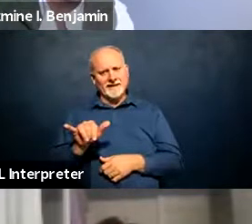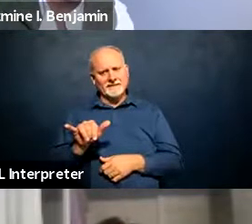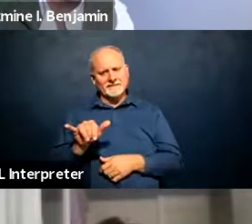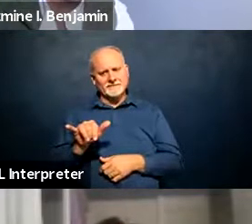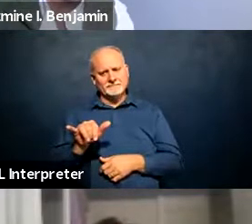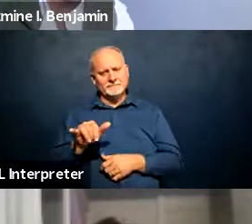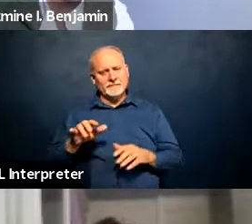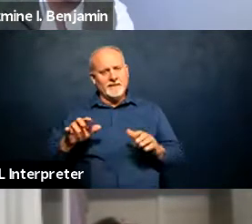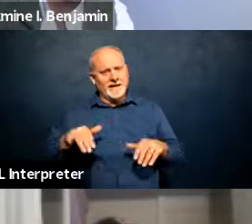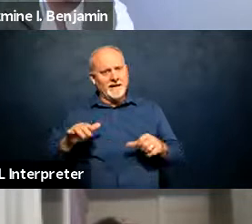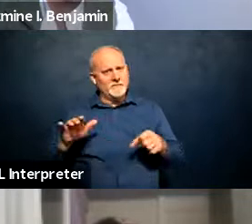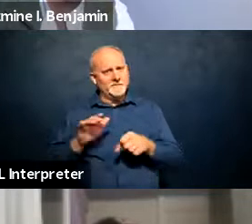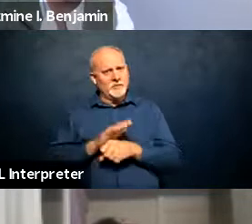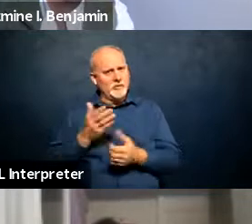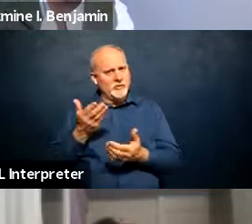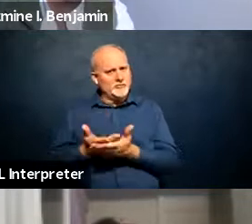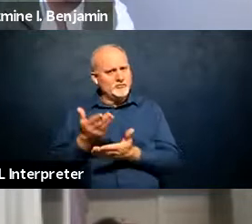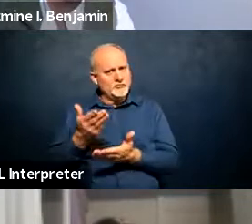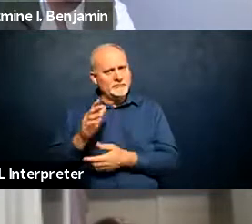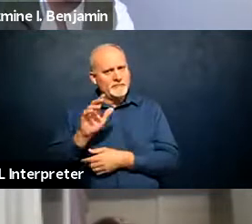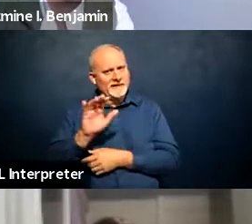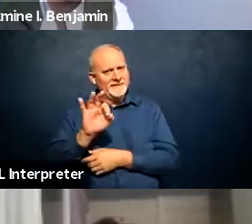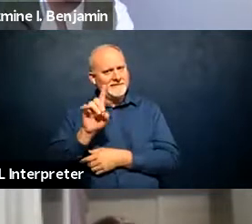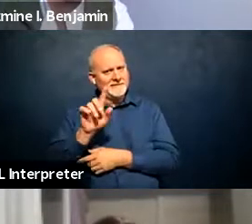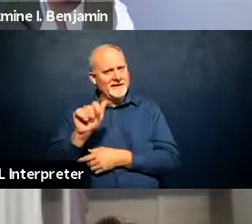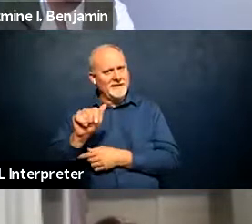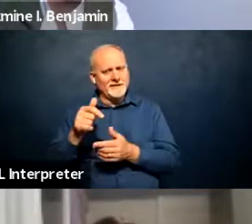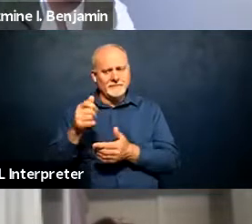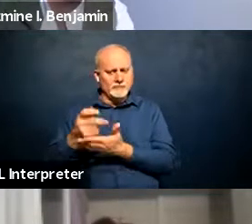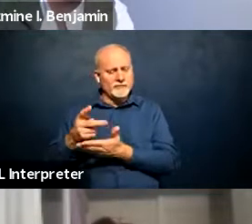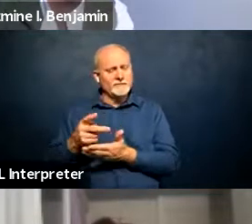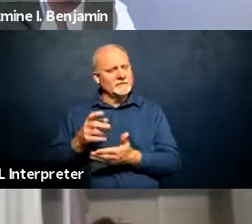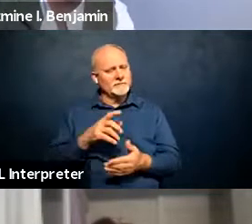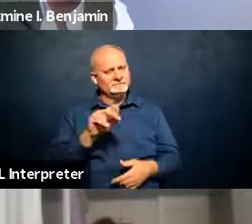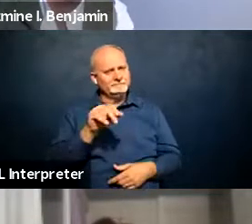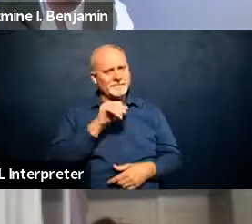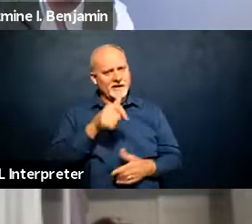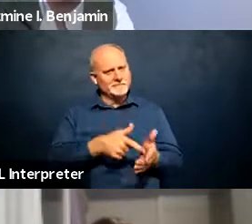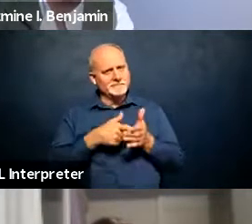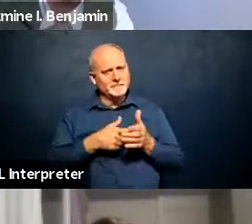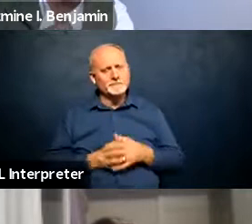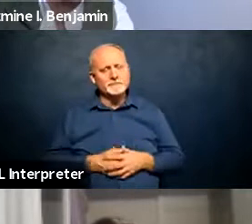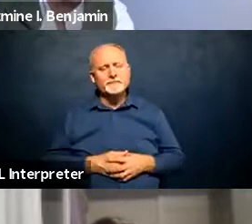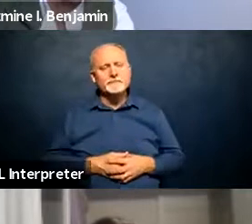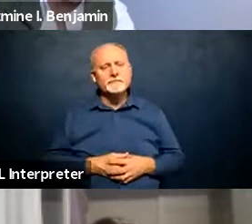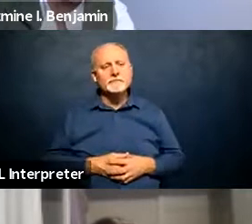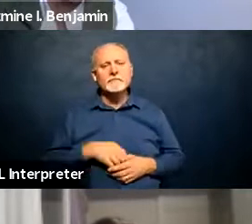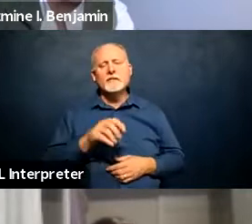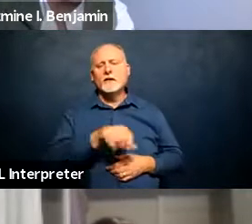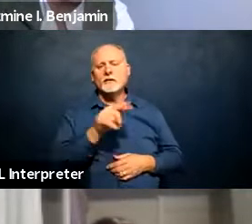had not had full FDA approval. So it will not be mandated. And then a follow-up, we've had several students